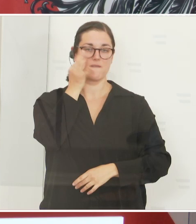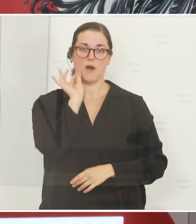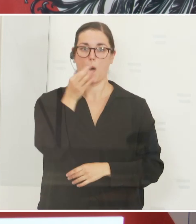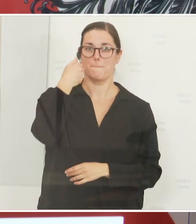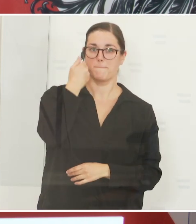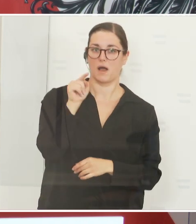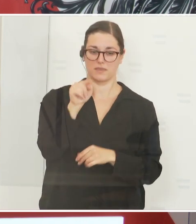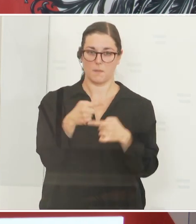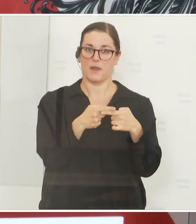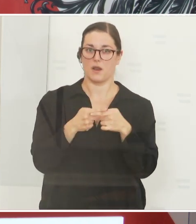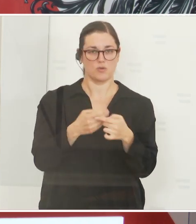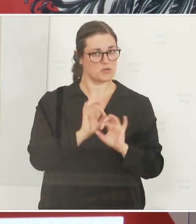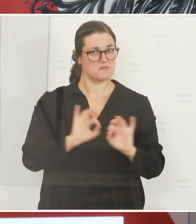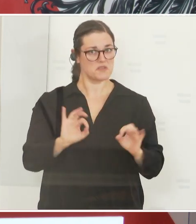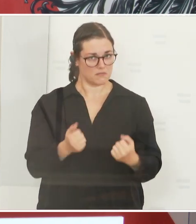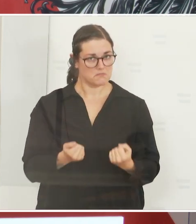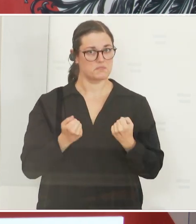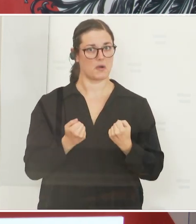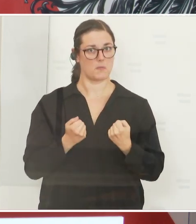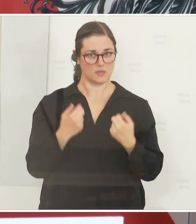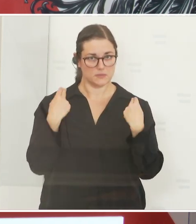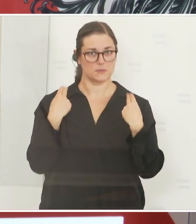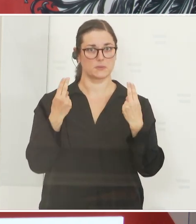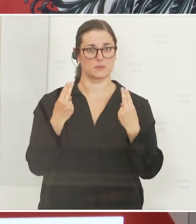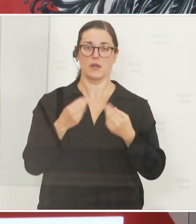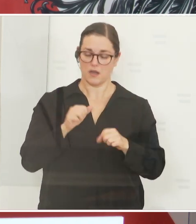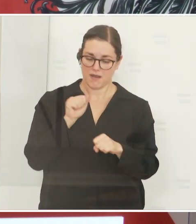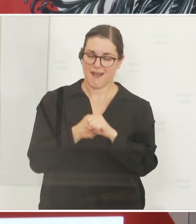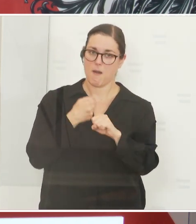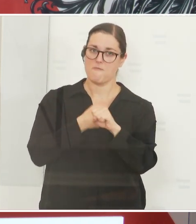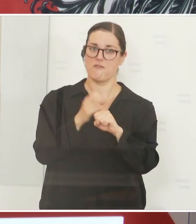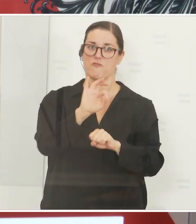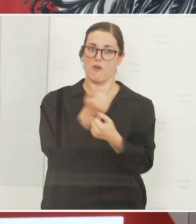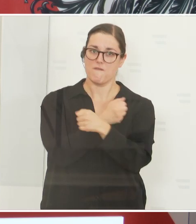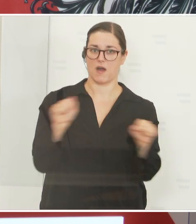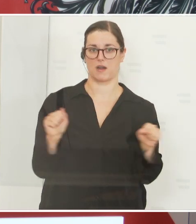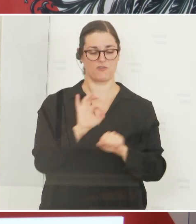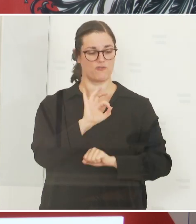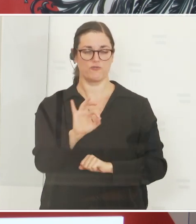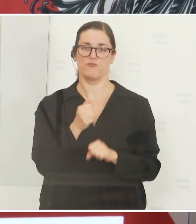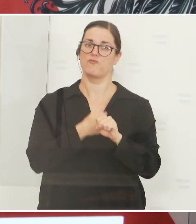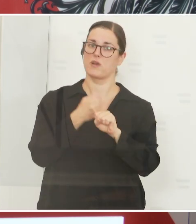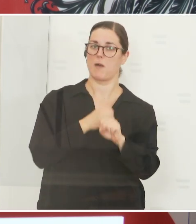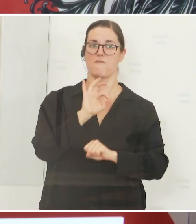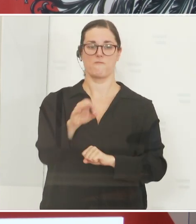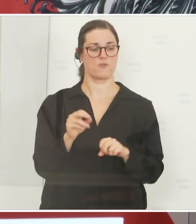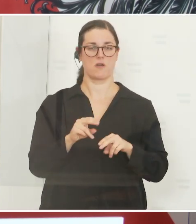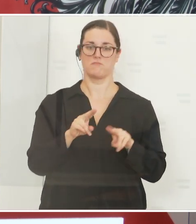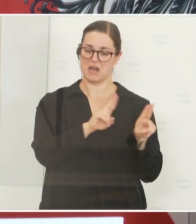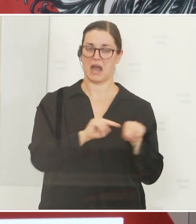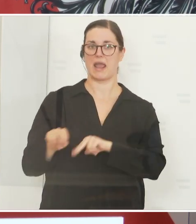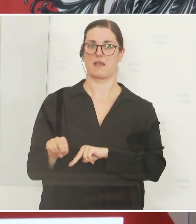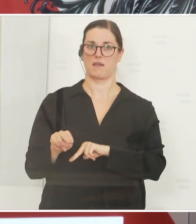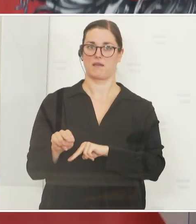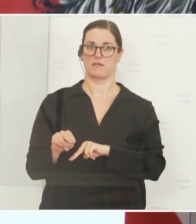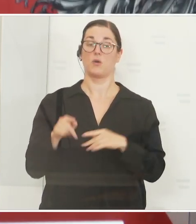men fighting for the freedoms, fighting for the rights, fighting for a new Belarus. And they need us more than